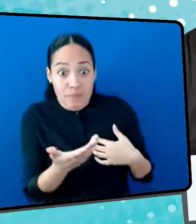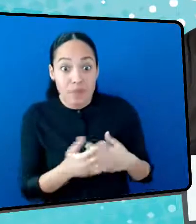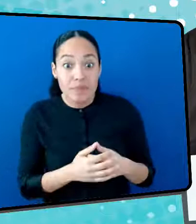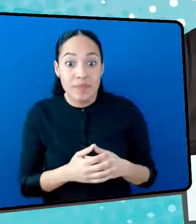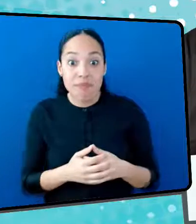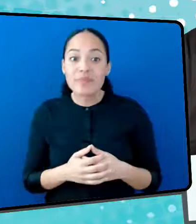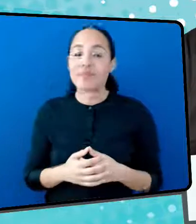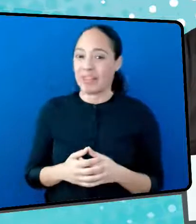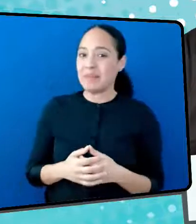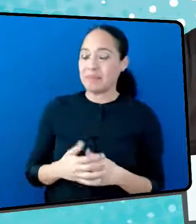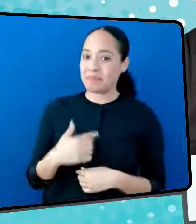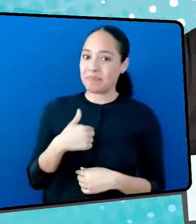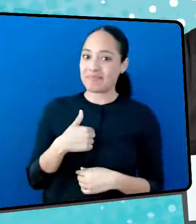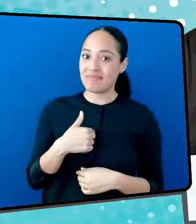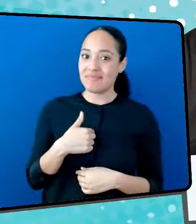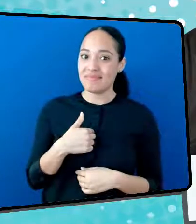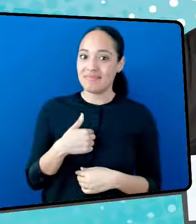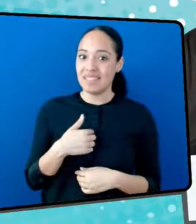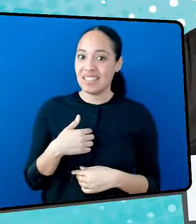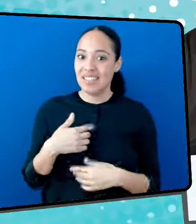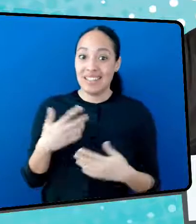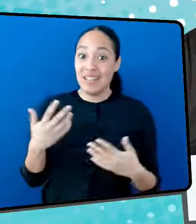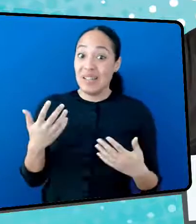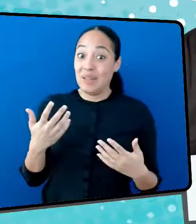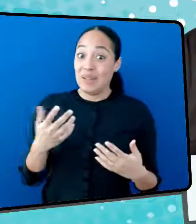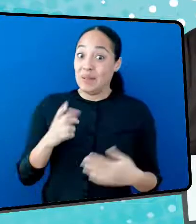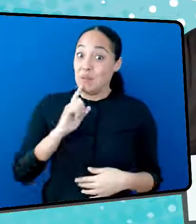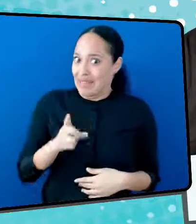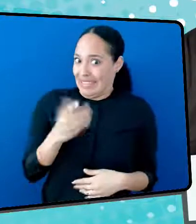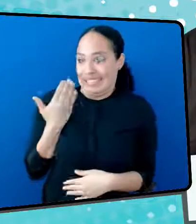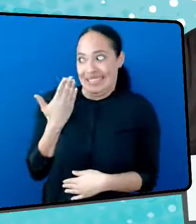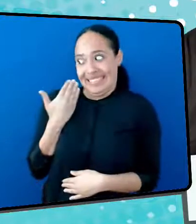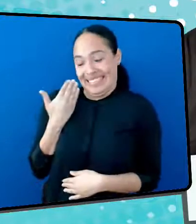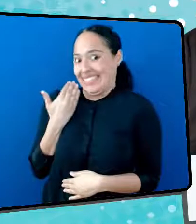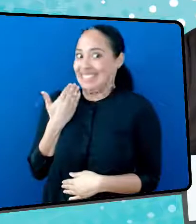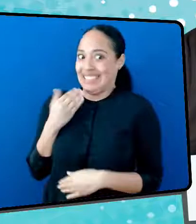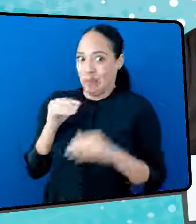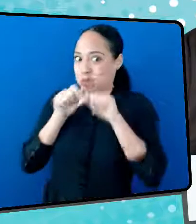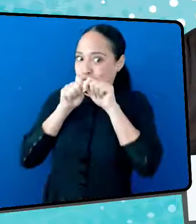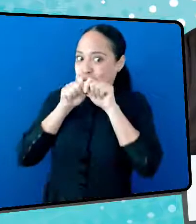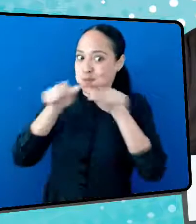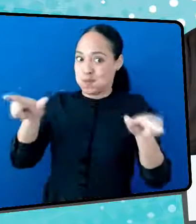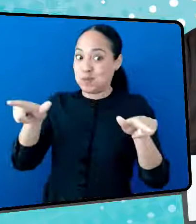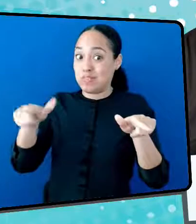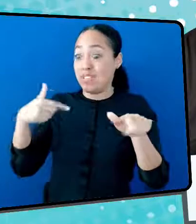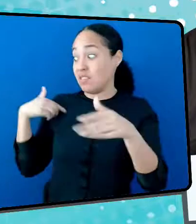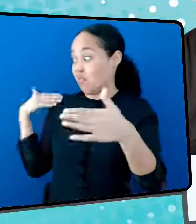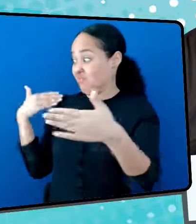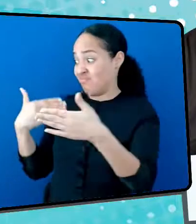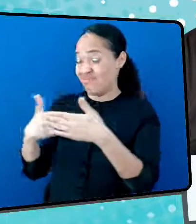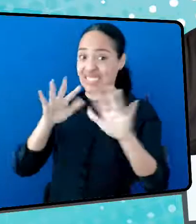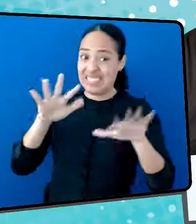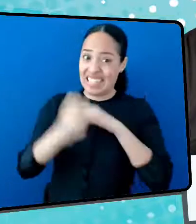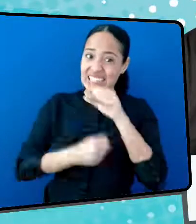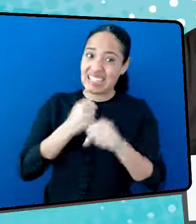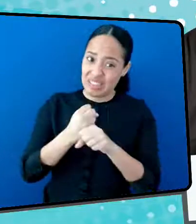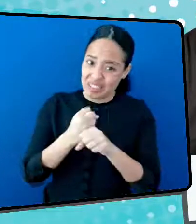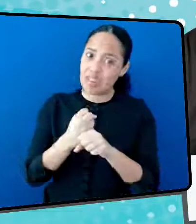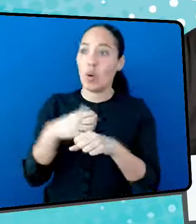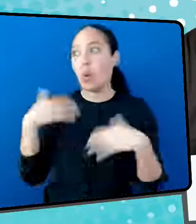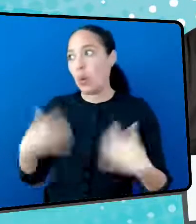just literally hot off the presses as well. And sometimes people say, it takes a decade to be an overnight success.